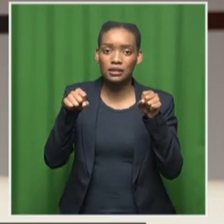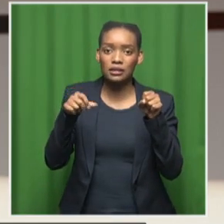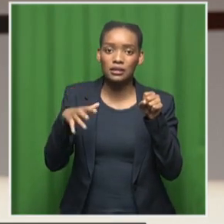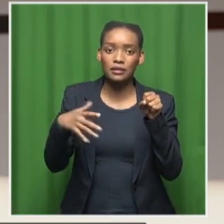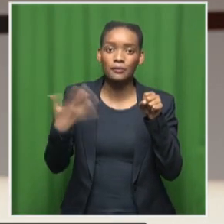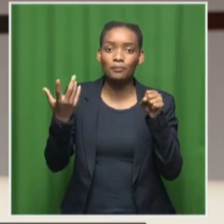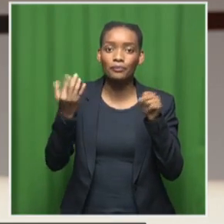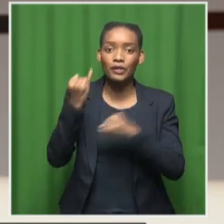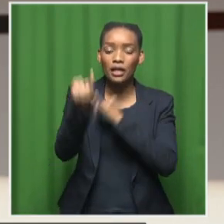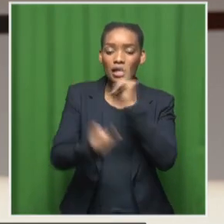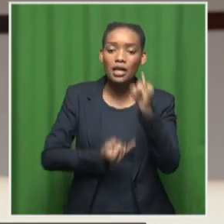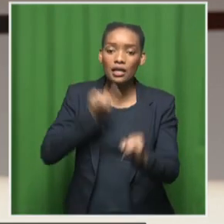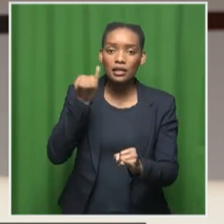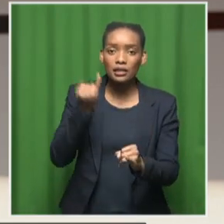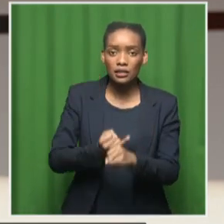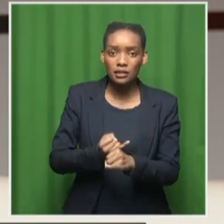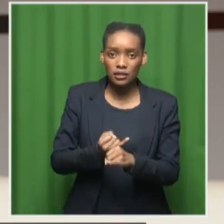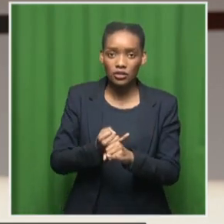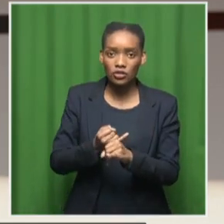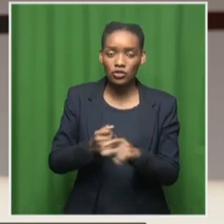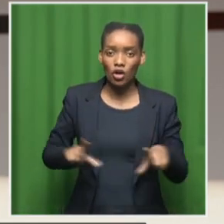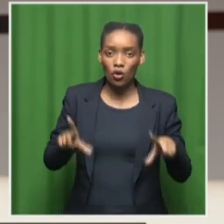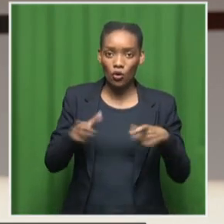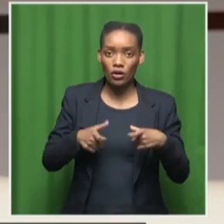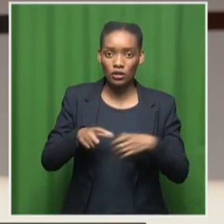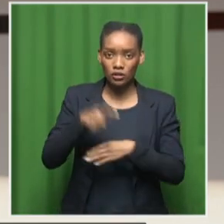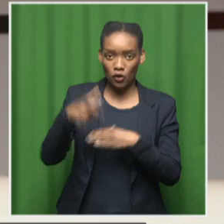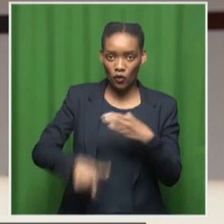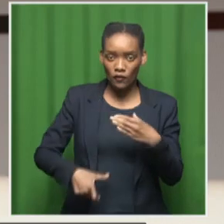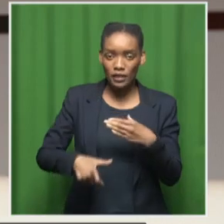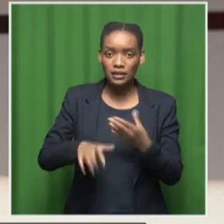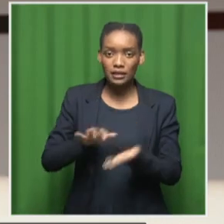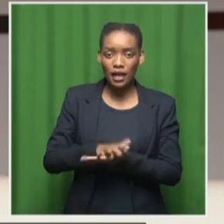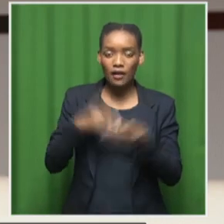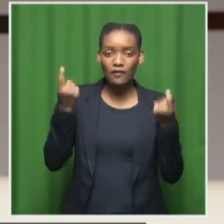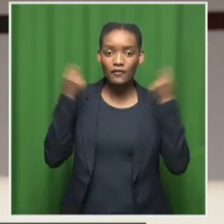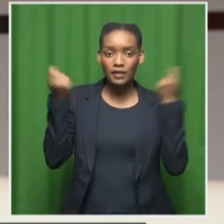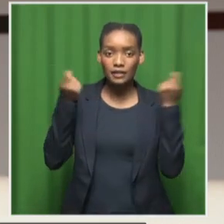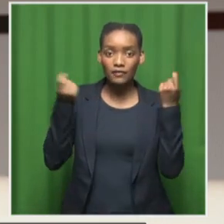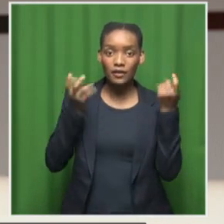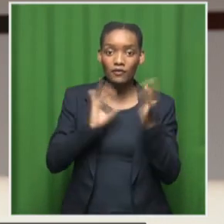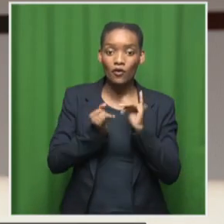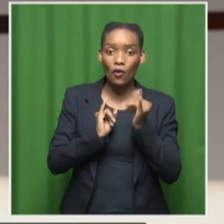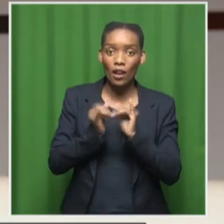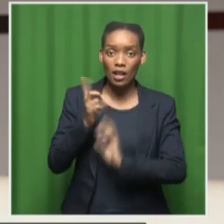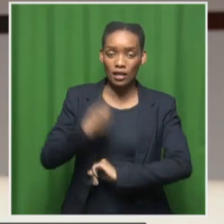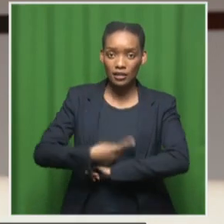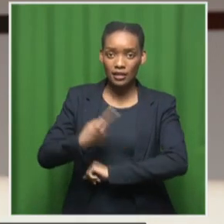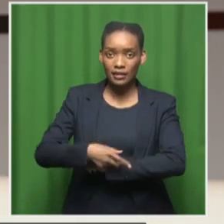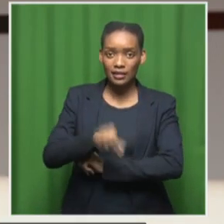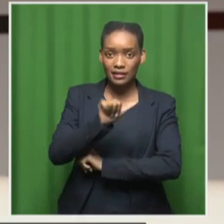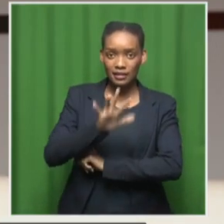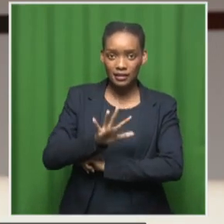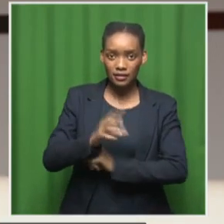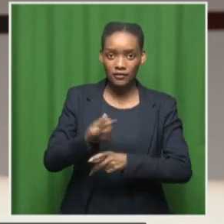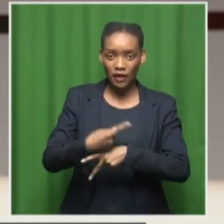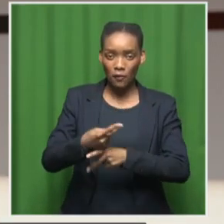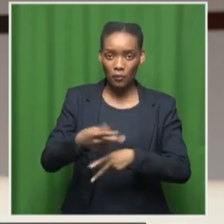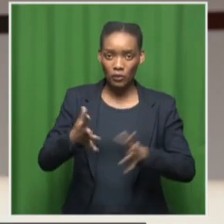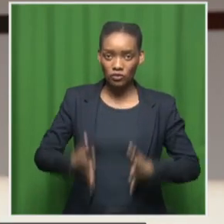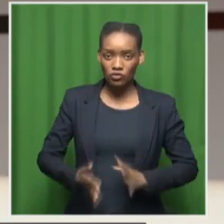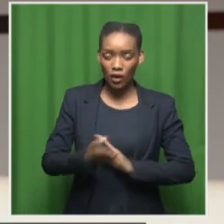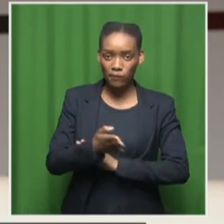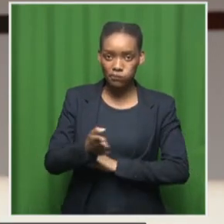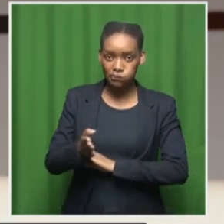Acetage International Congress, Conference and Festival. Over 11 days. We had 65 productions. We were in the Artscape, the